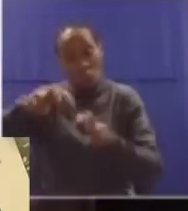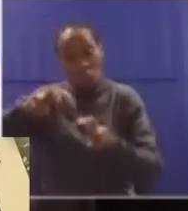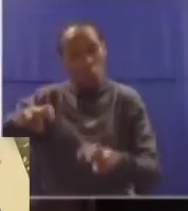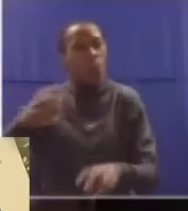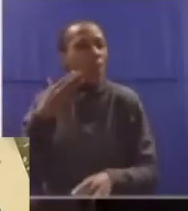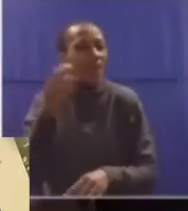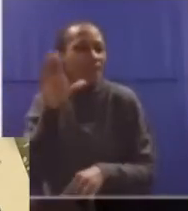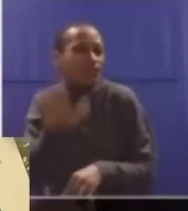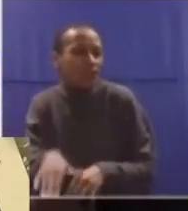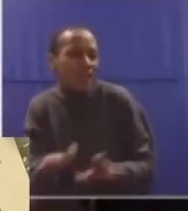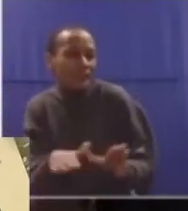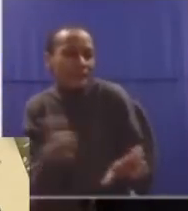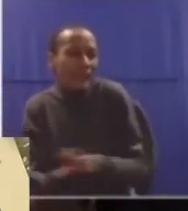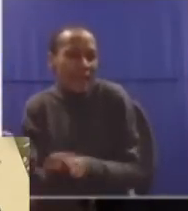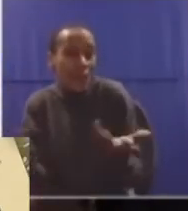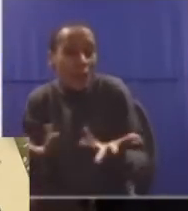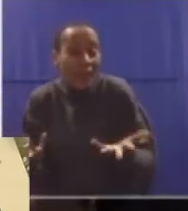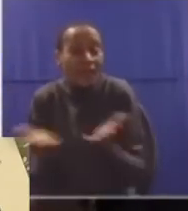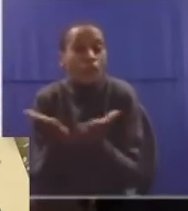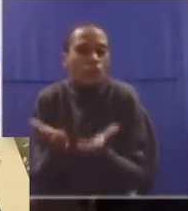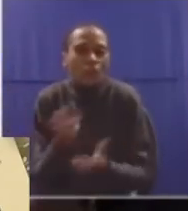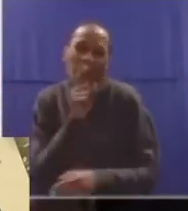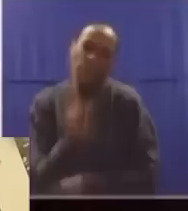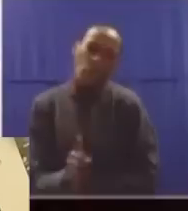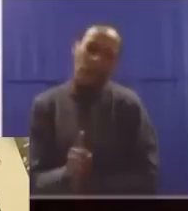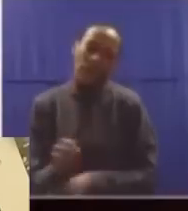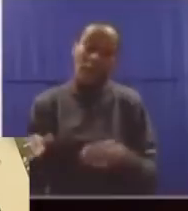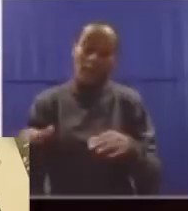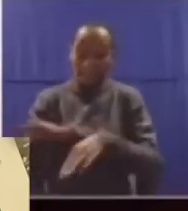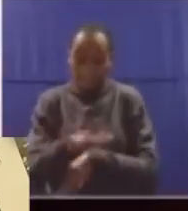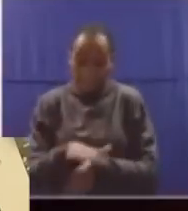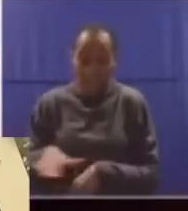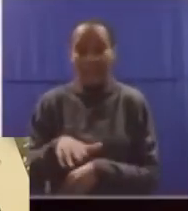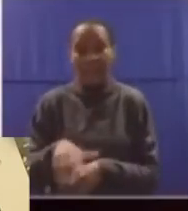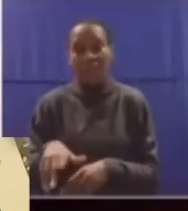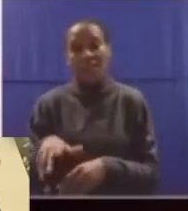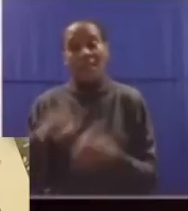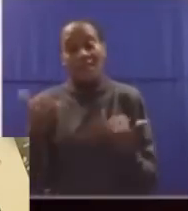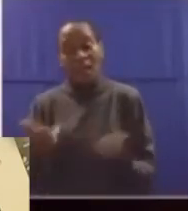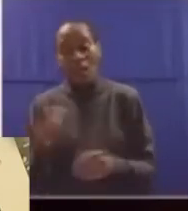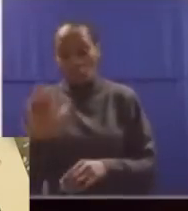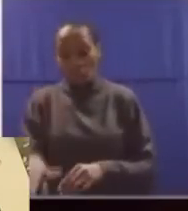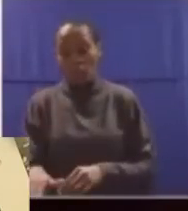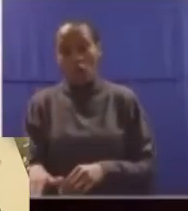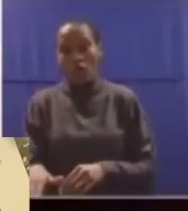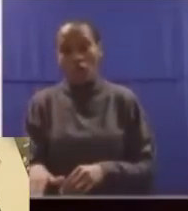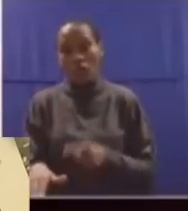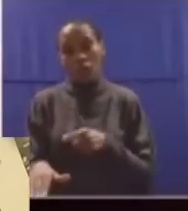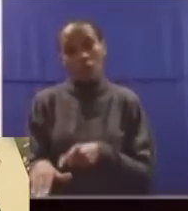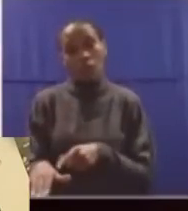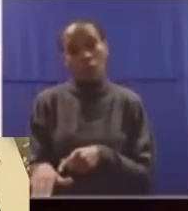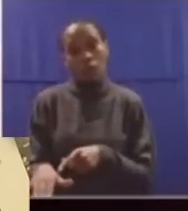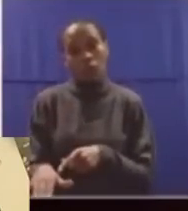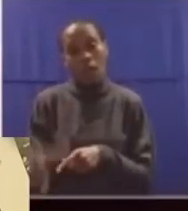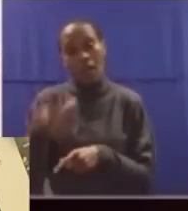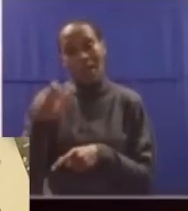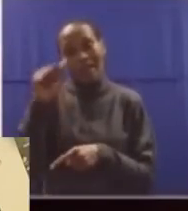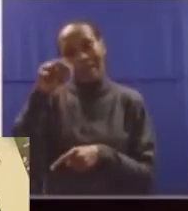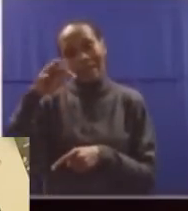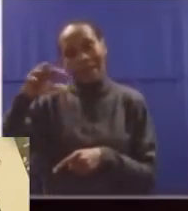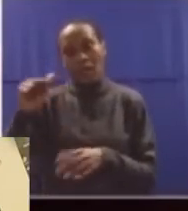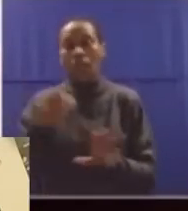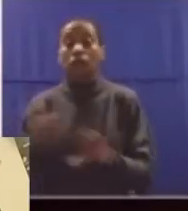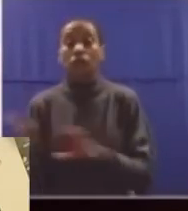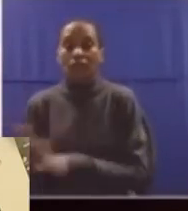of her death does not minimize the dehumanizing facilities Langalam was forced to use while still alive. I personally did